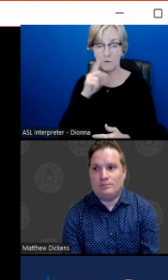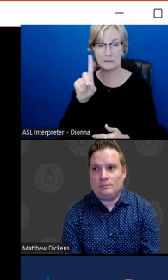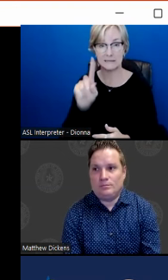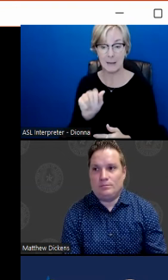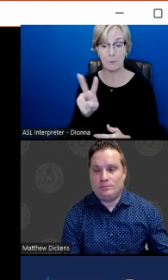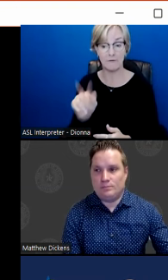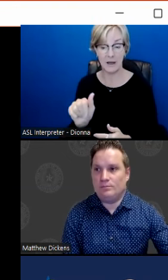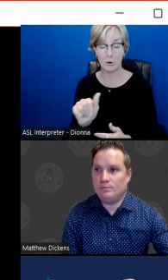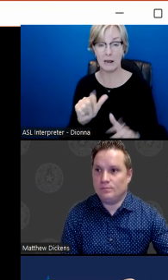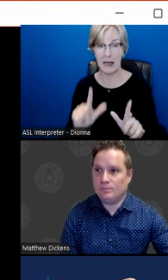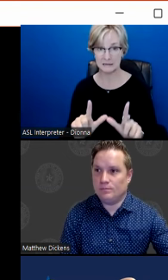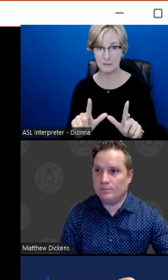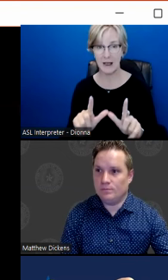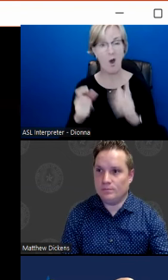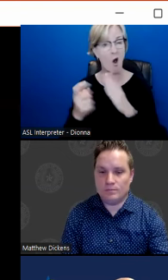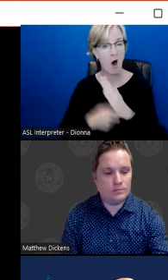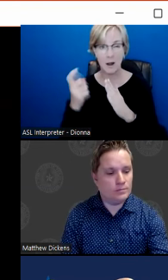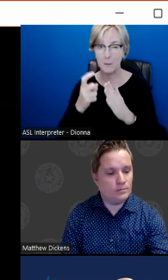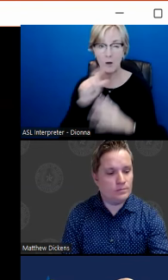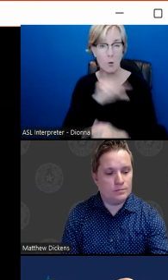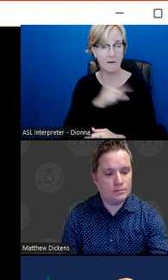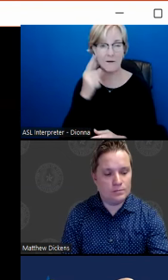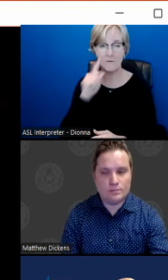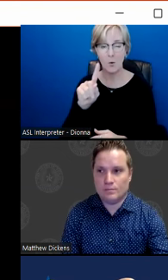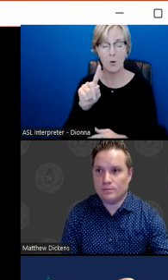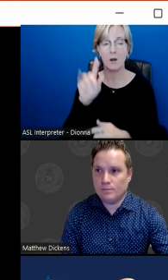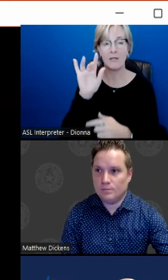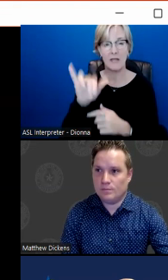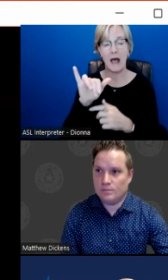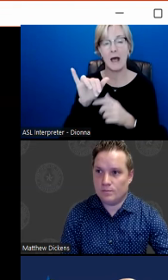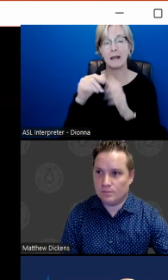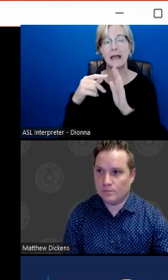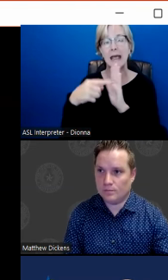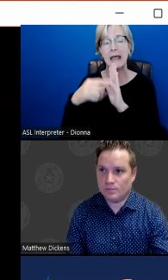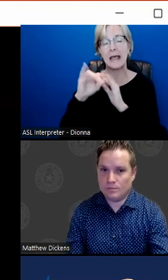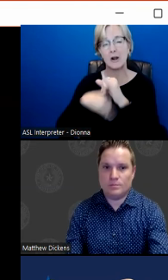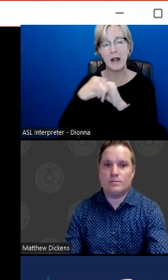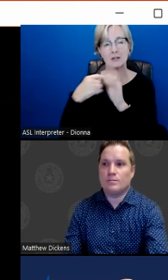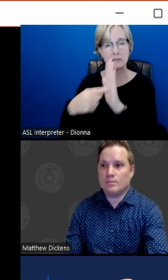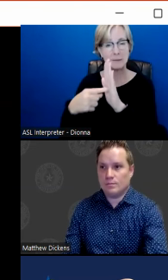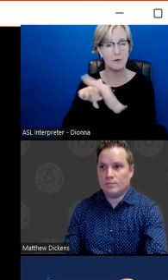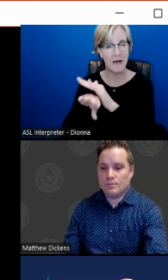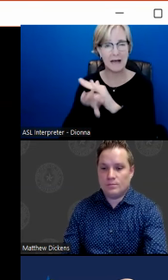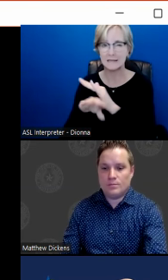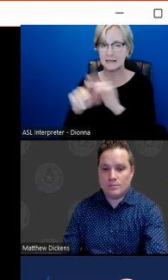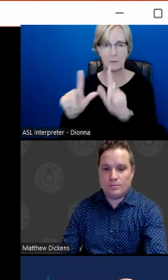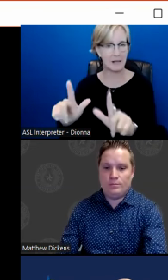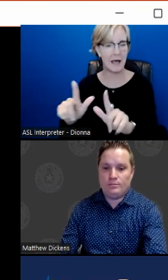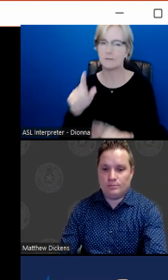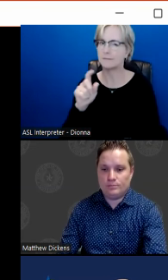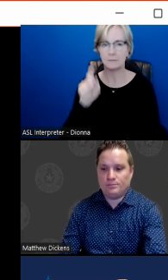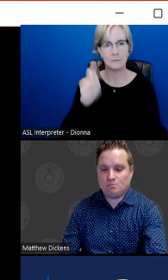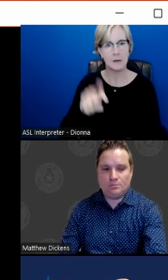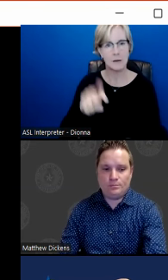veteran license plate will automatically qualify you for the international symbol of access plate. You have to meet those same